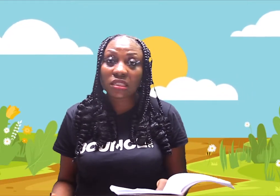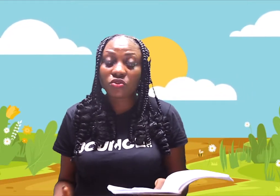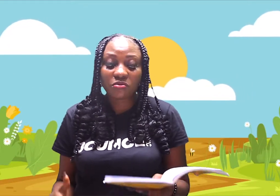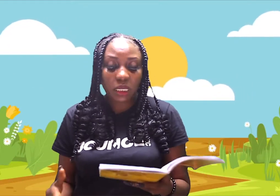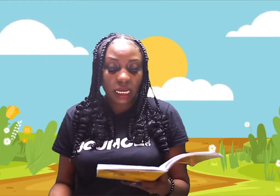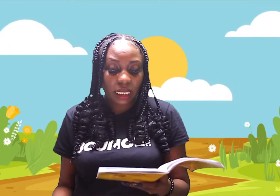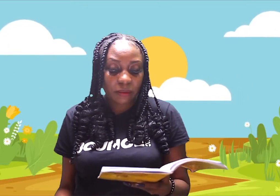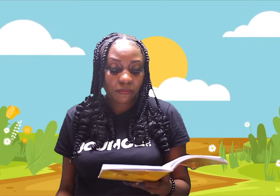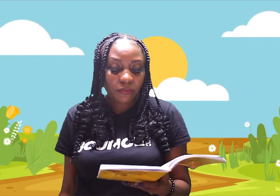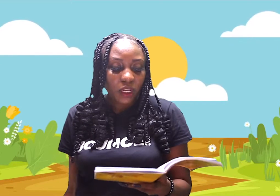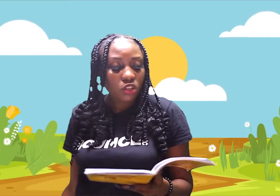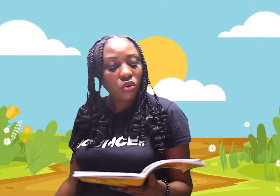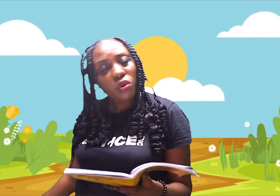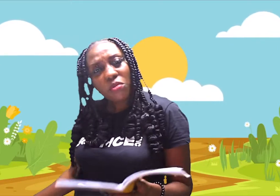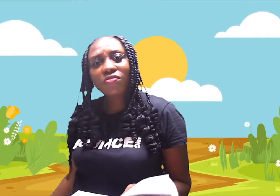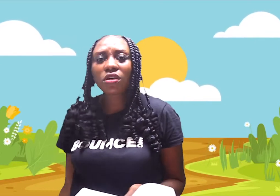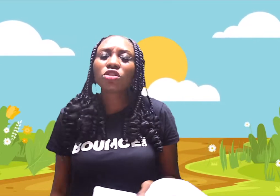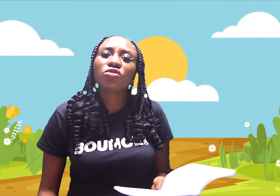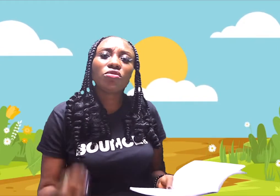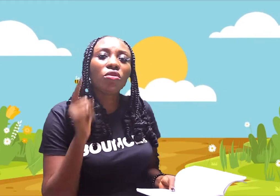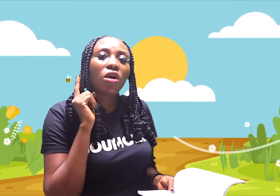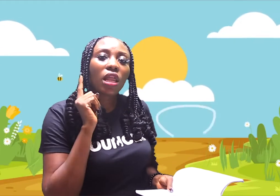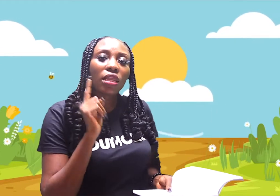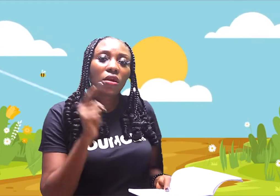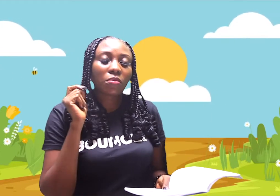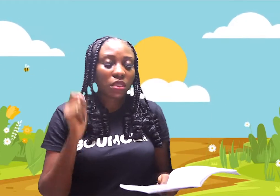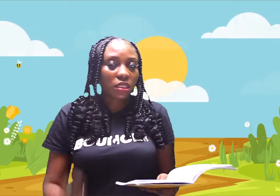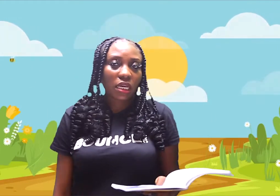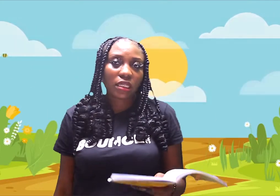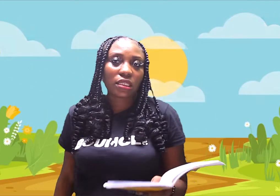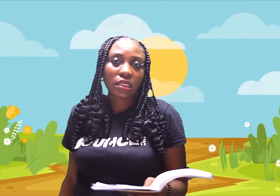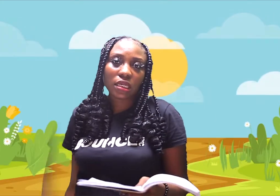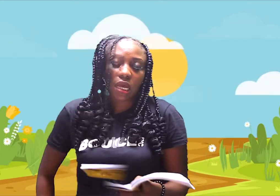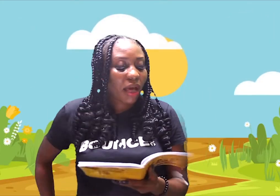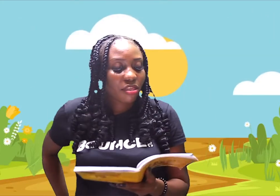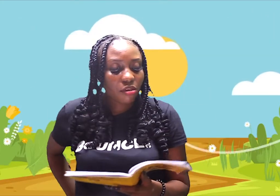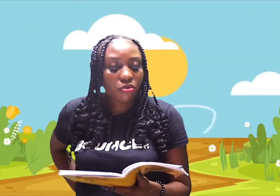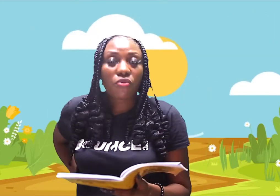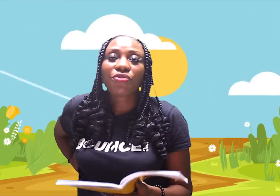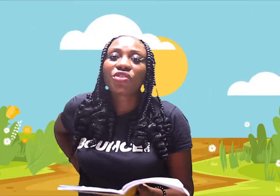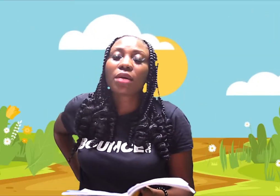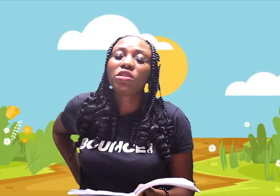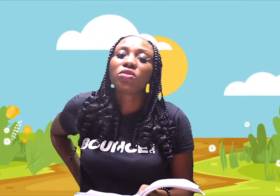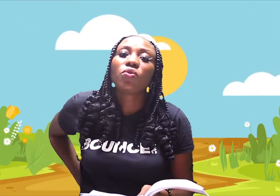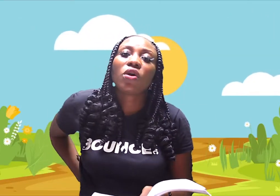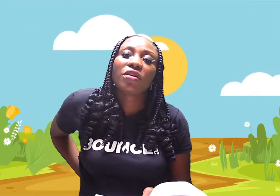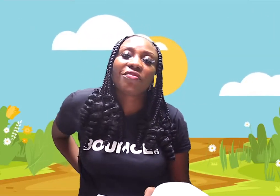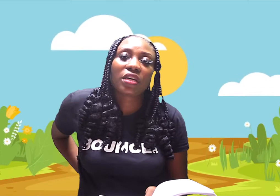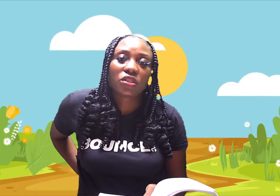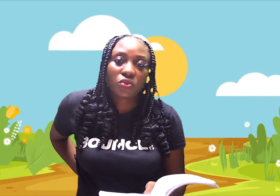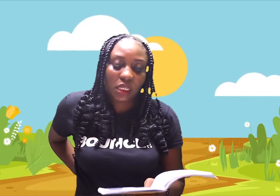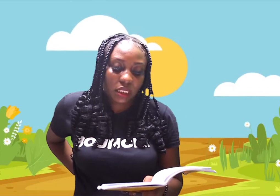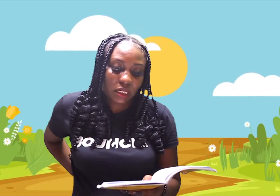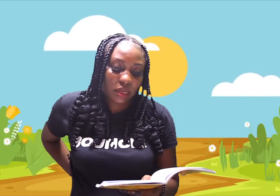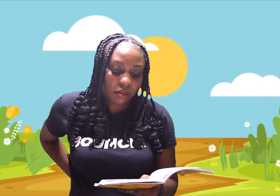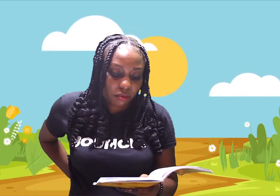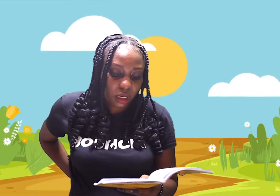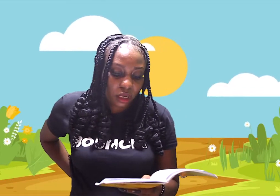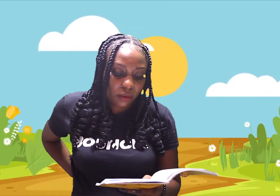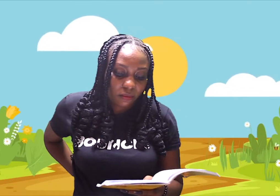these lessons we've been learning. So we'll move on to number 6. Matthew chapter 1 verse